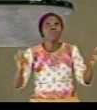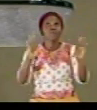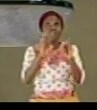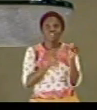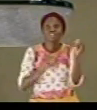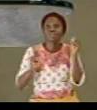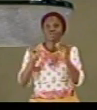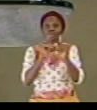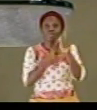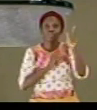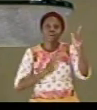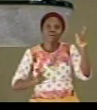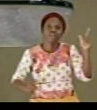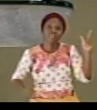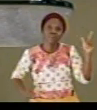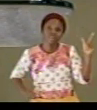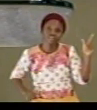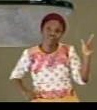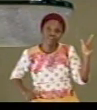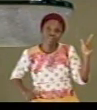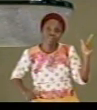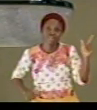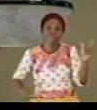are worthy, oh Lord.